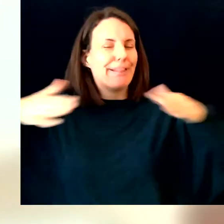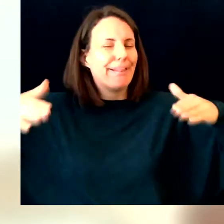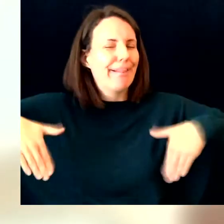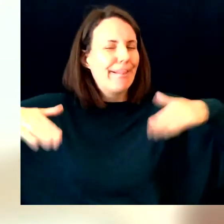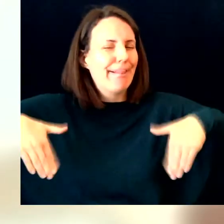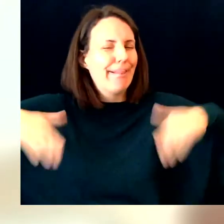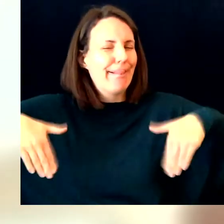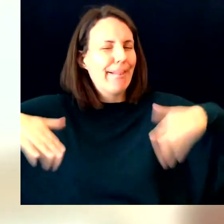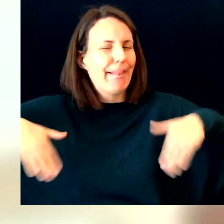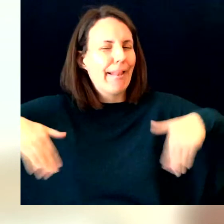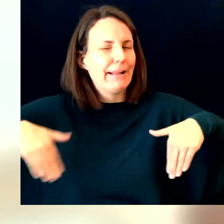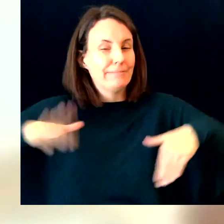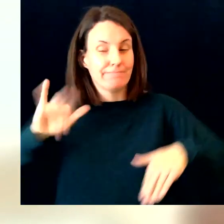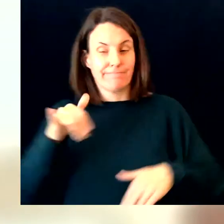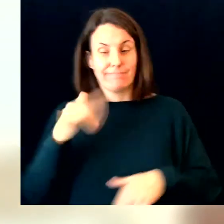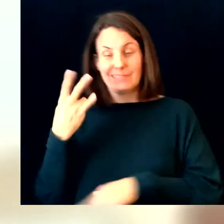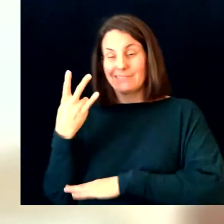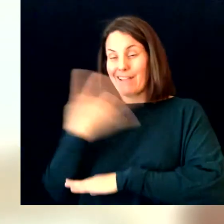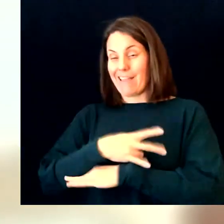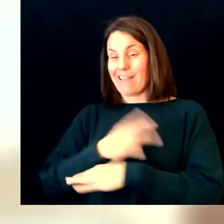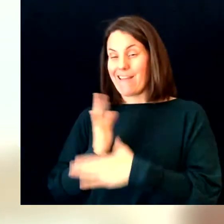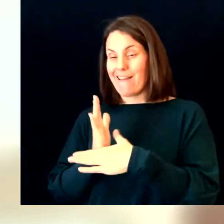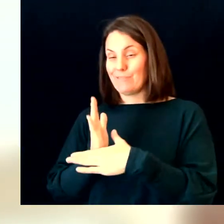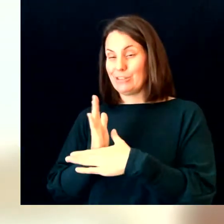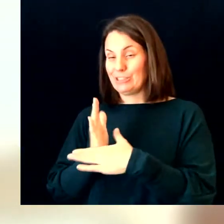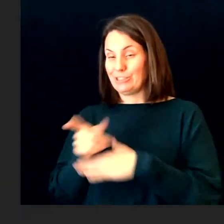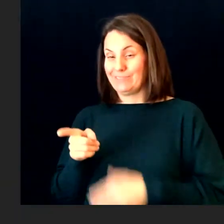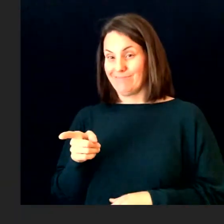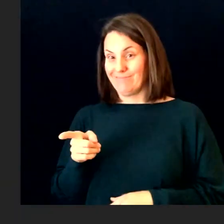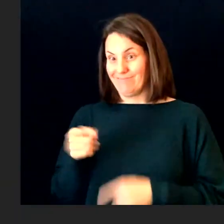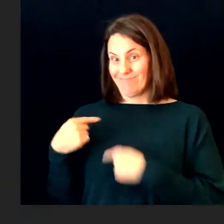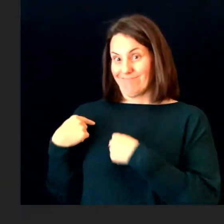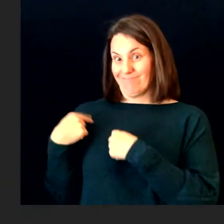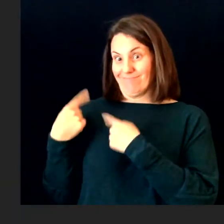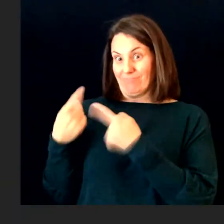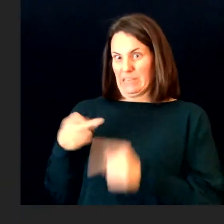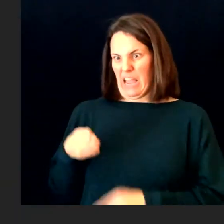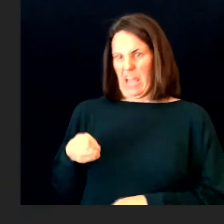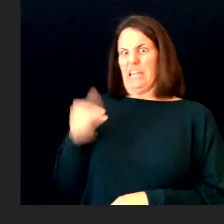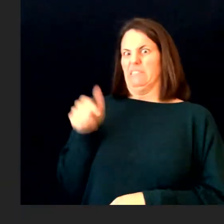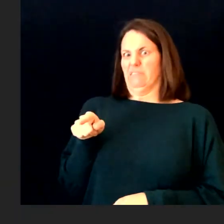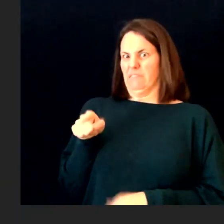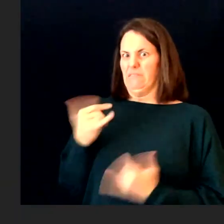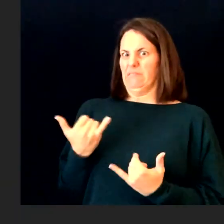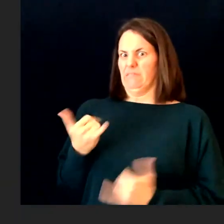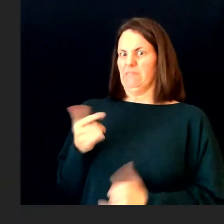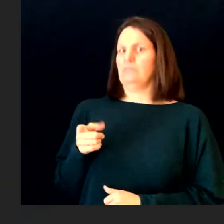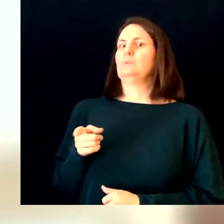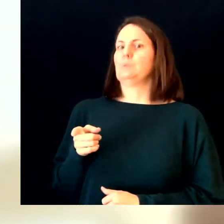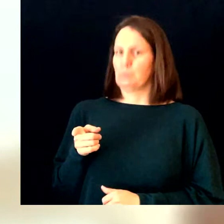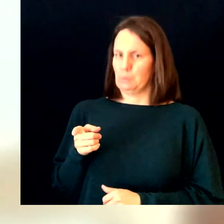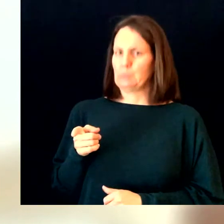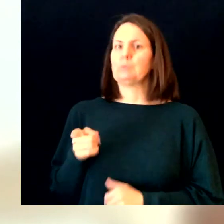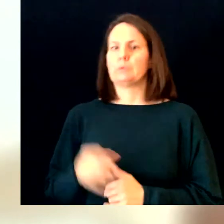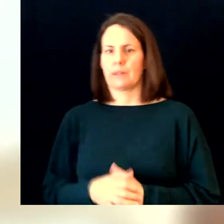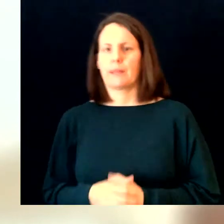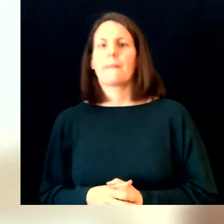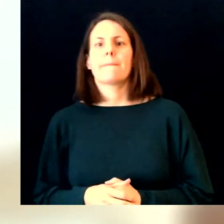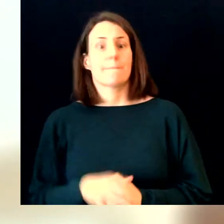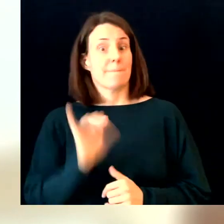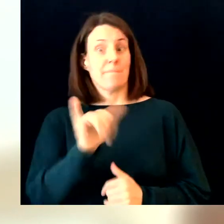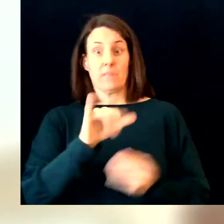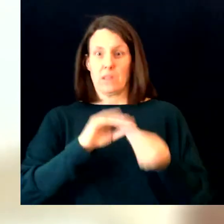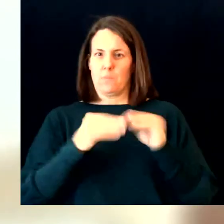been. And it increased very quickly to get to this point. I think the reason for optimism is that there are some jurisdictions that seem to